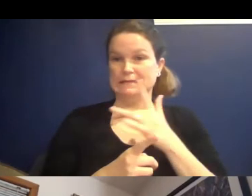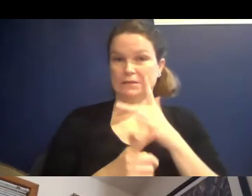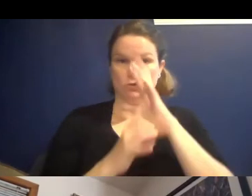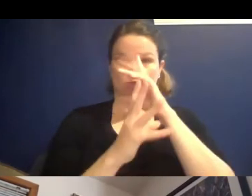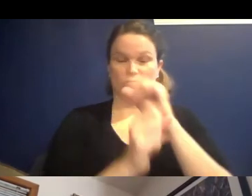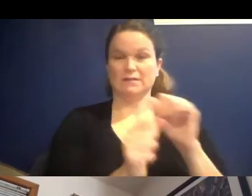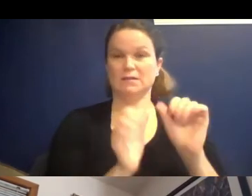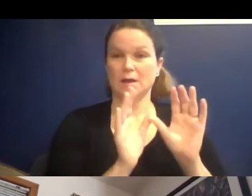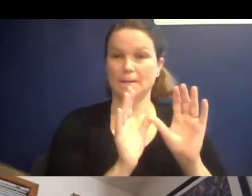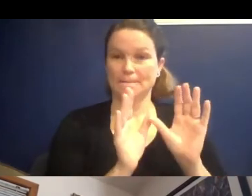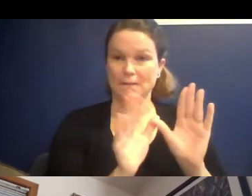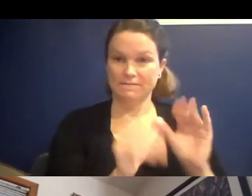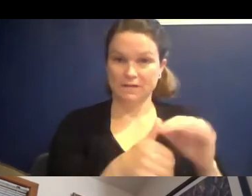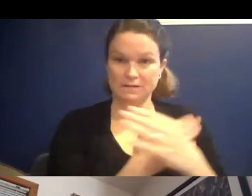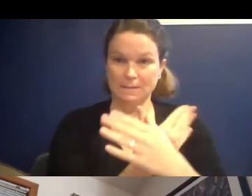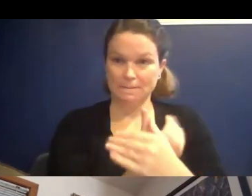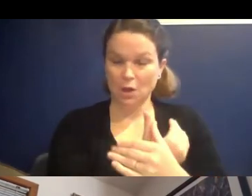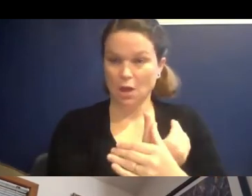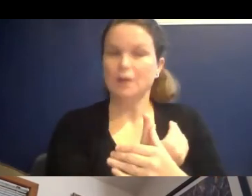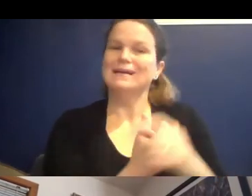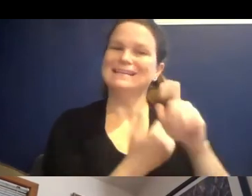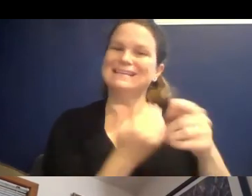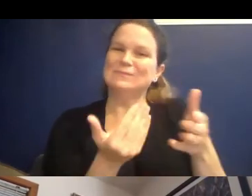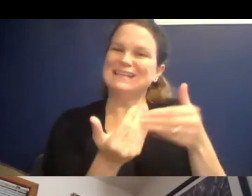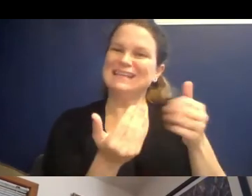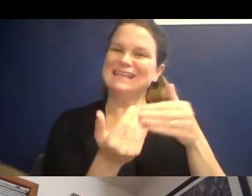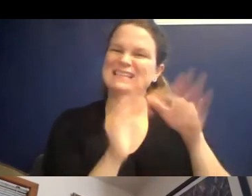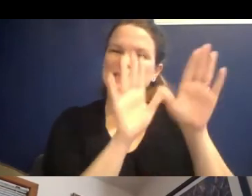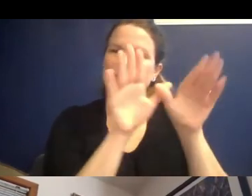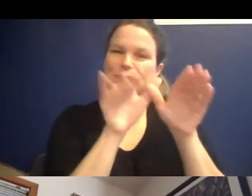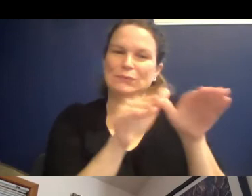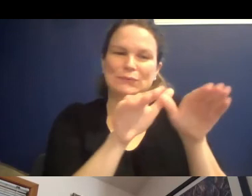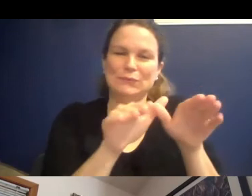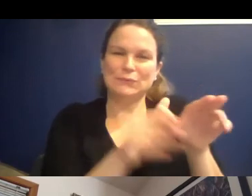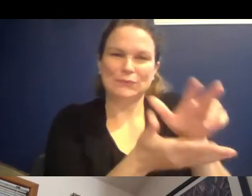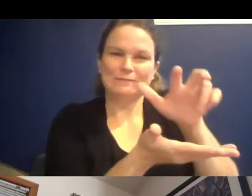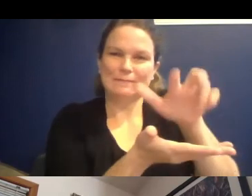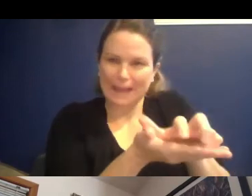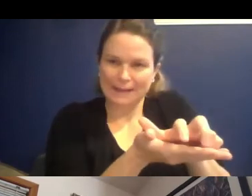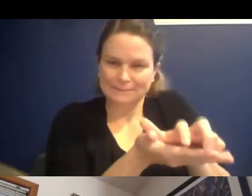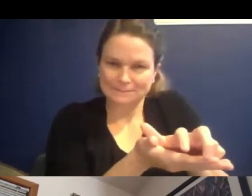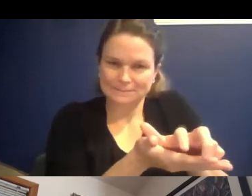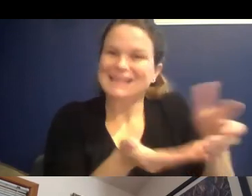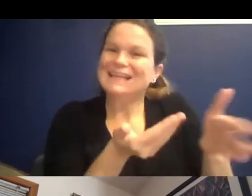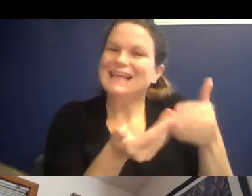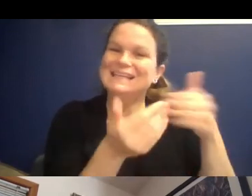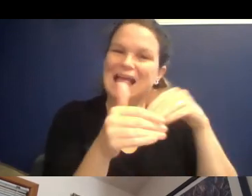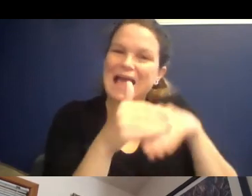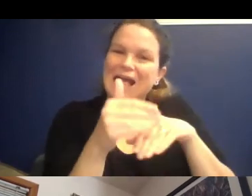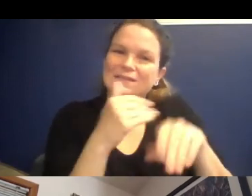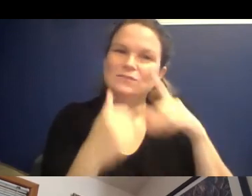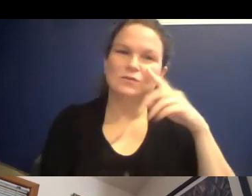butterflies and moths need to be easy to land on, and they need to have easy access to where the nectar is produced, called the